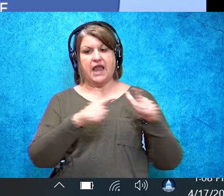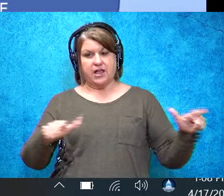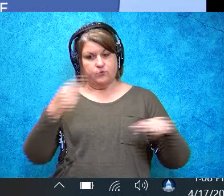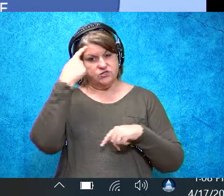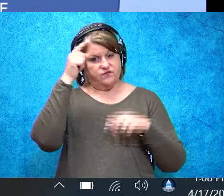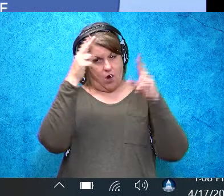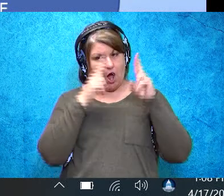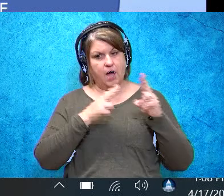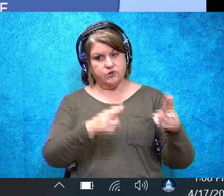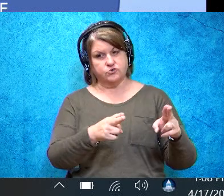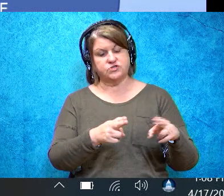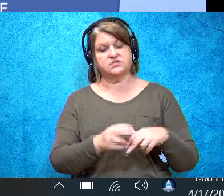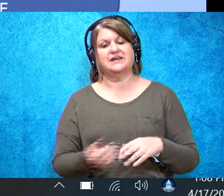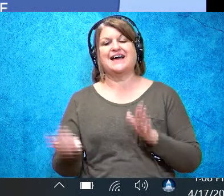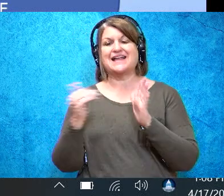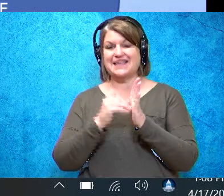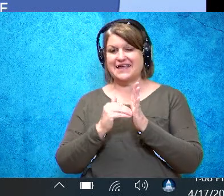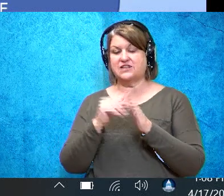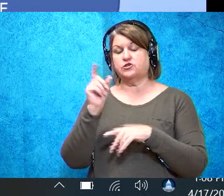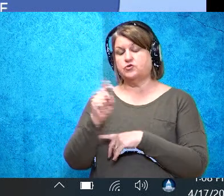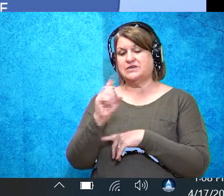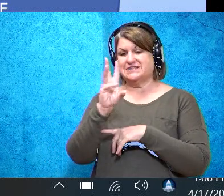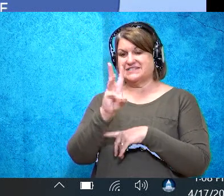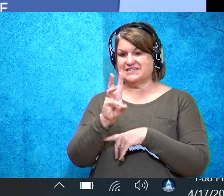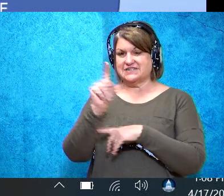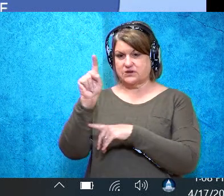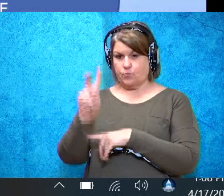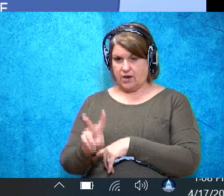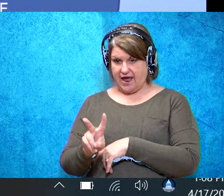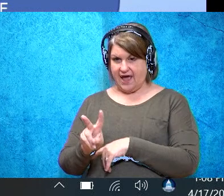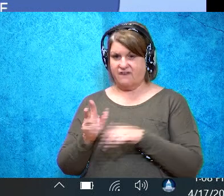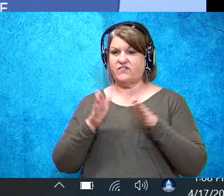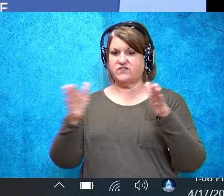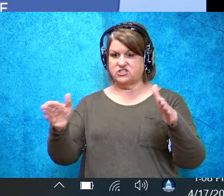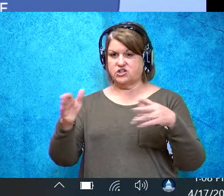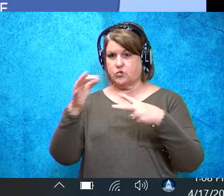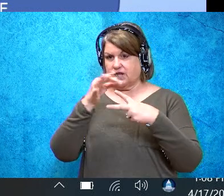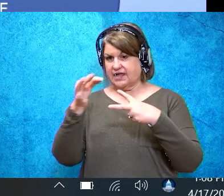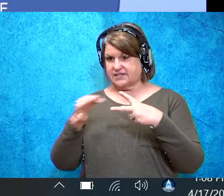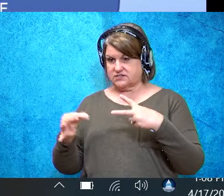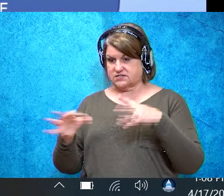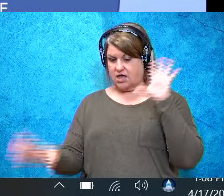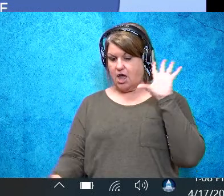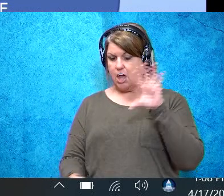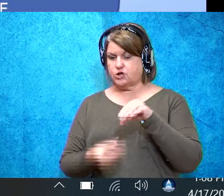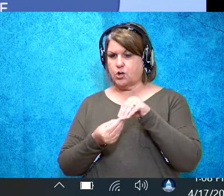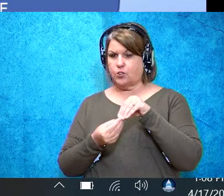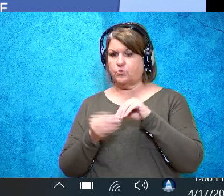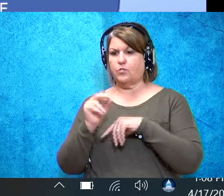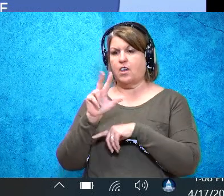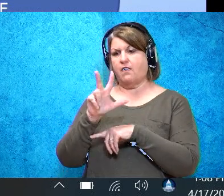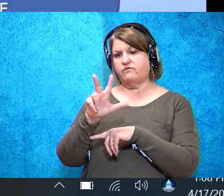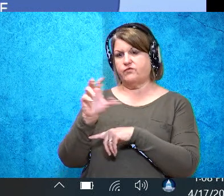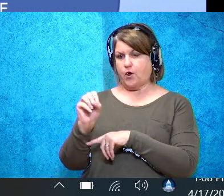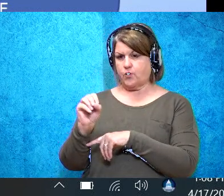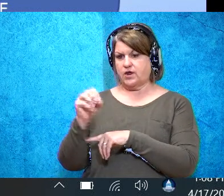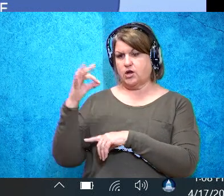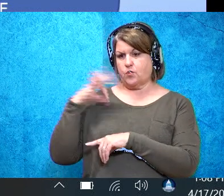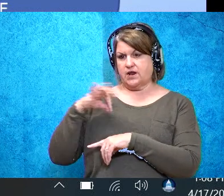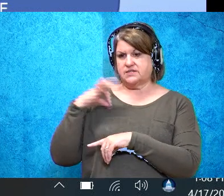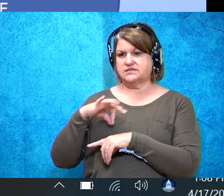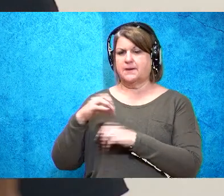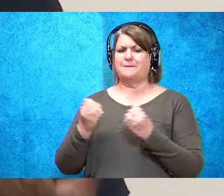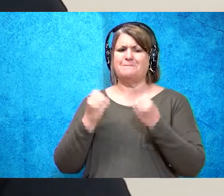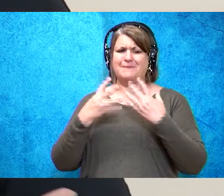you would need 6.5 general electives for a total of at least 30 credits. Now, many of you will far